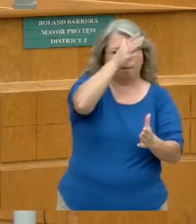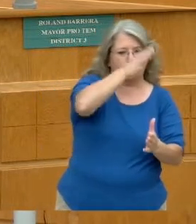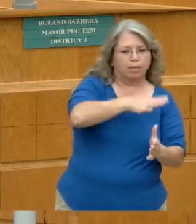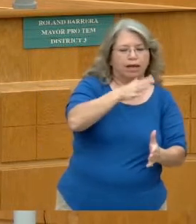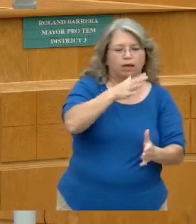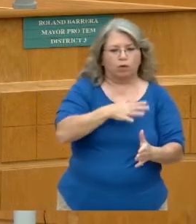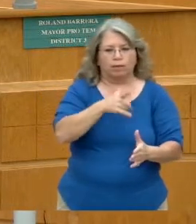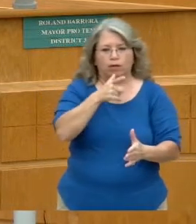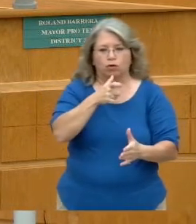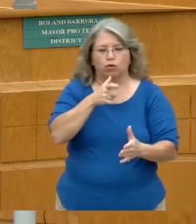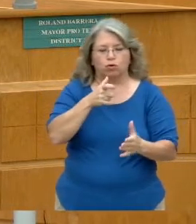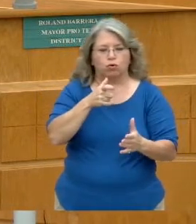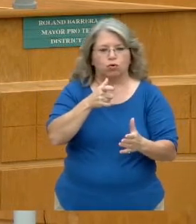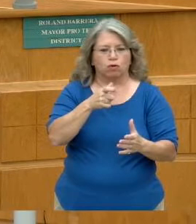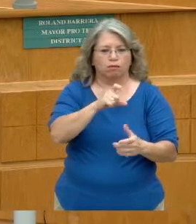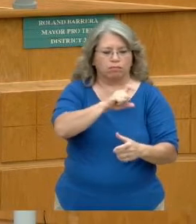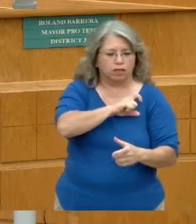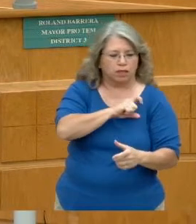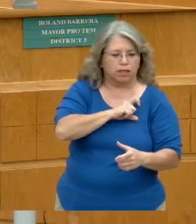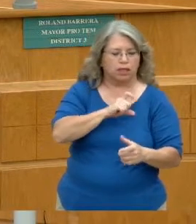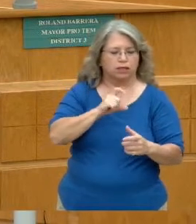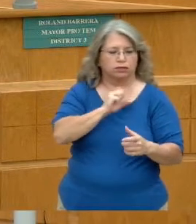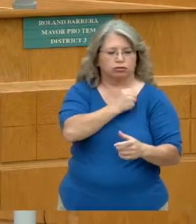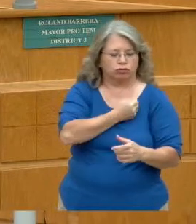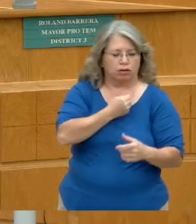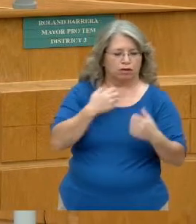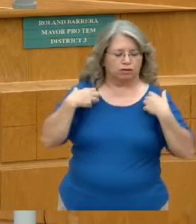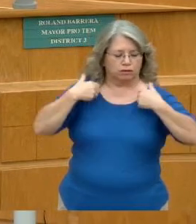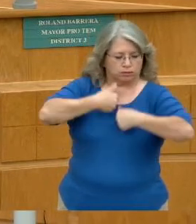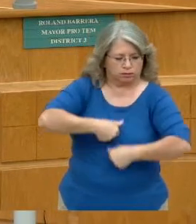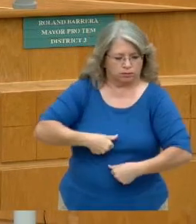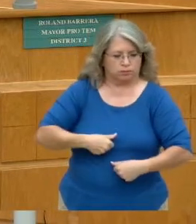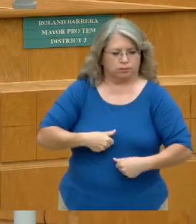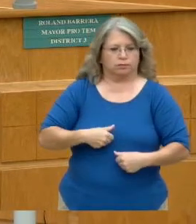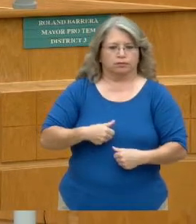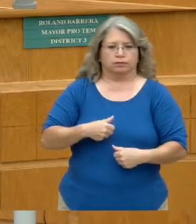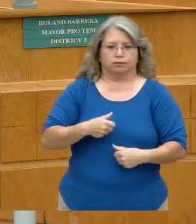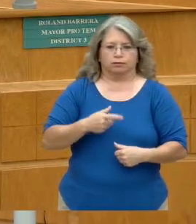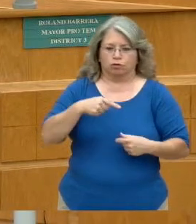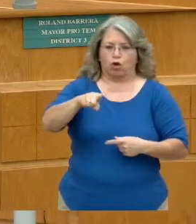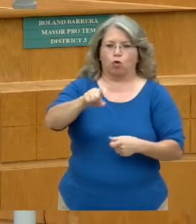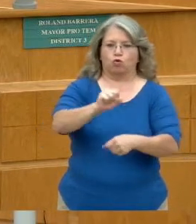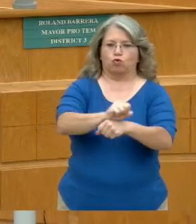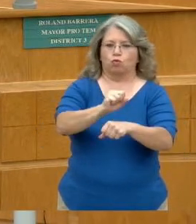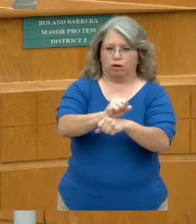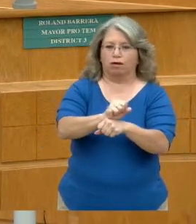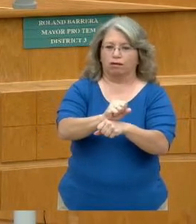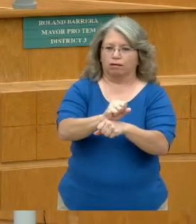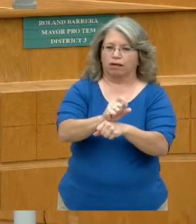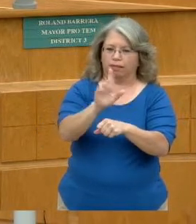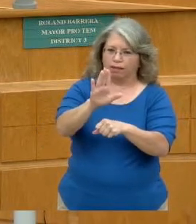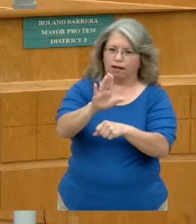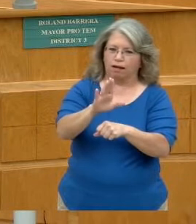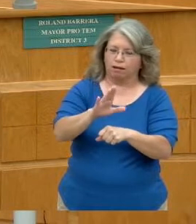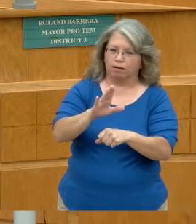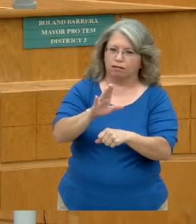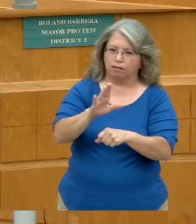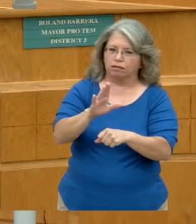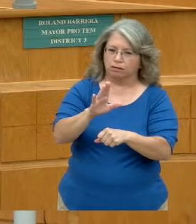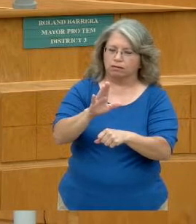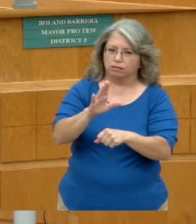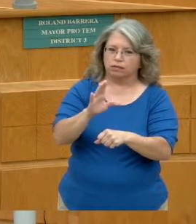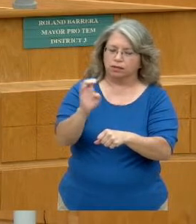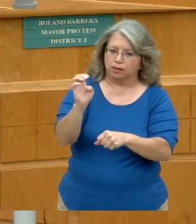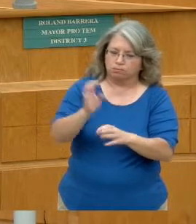time they put that uniform on to do their job. I have been kept informed throughout the incident starting